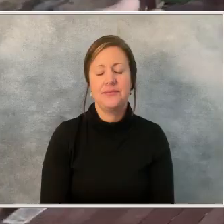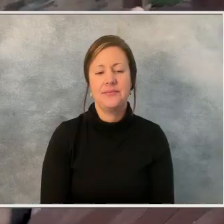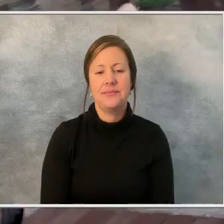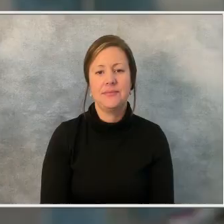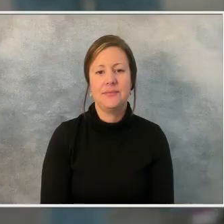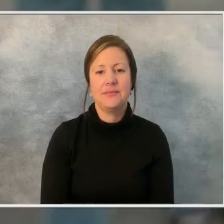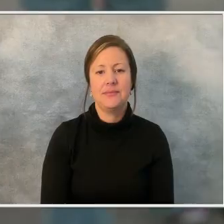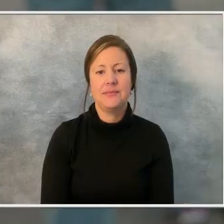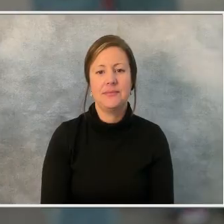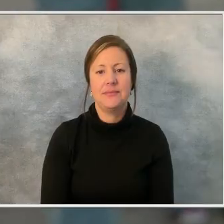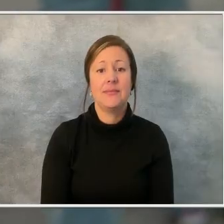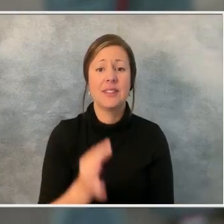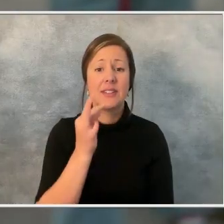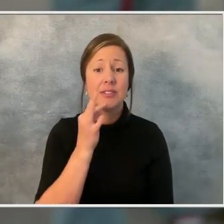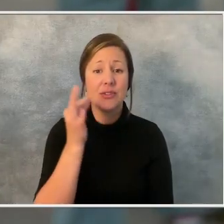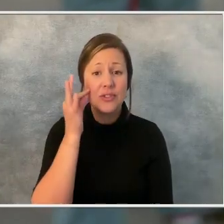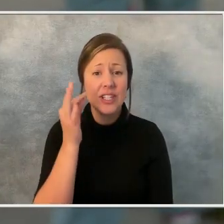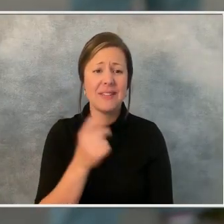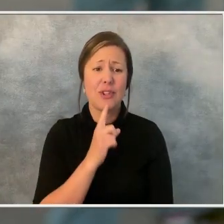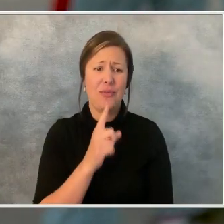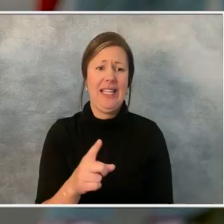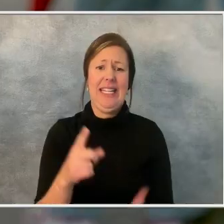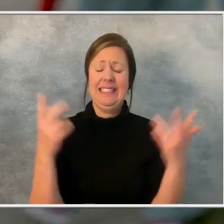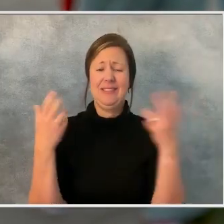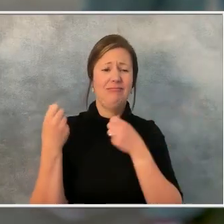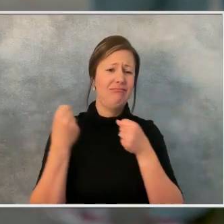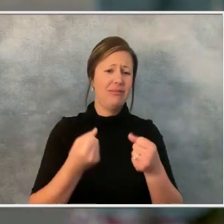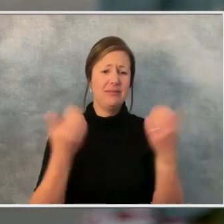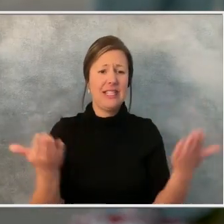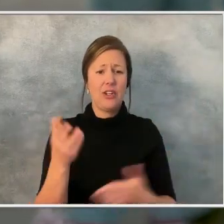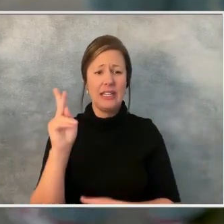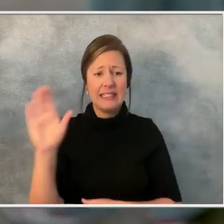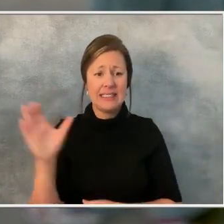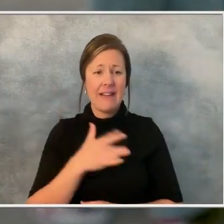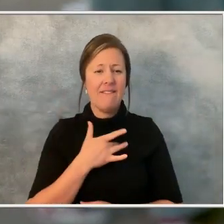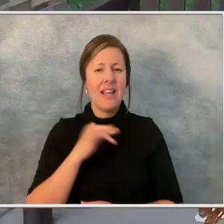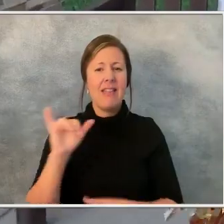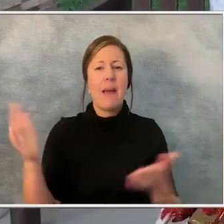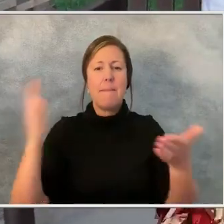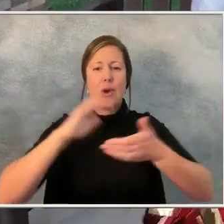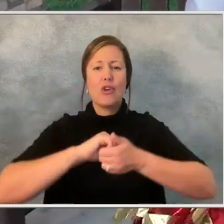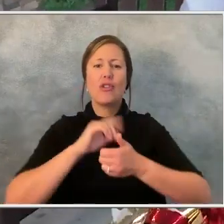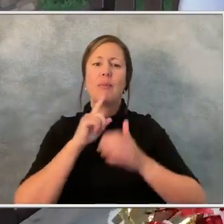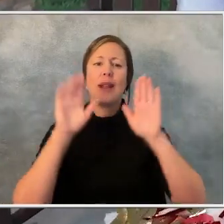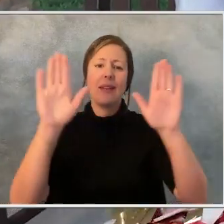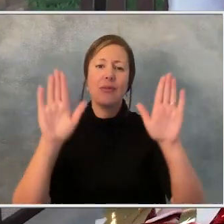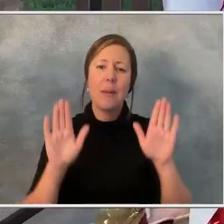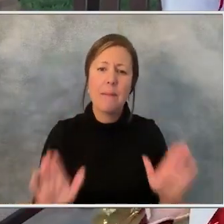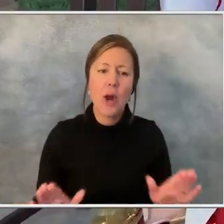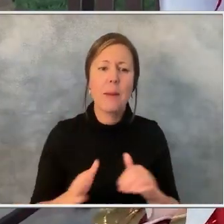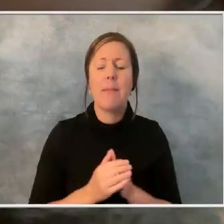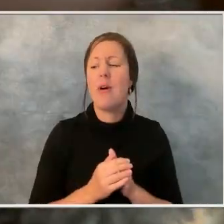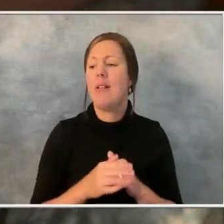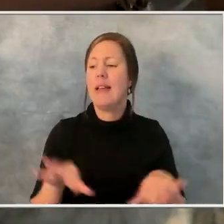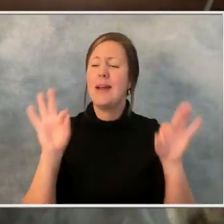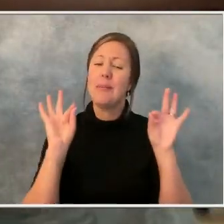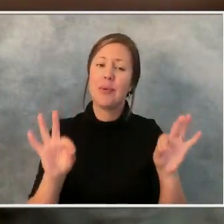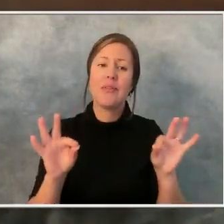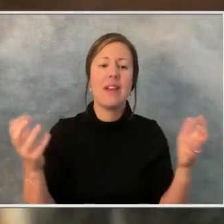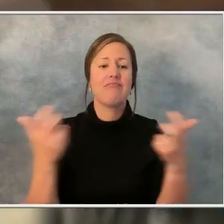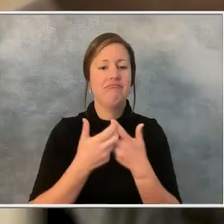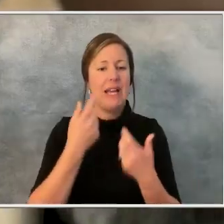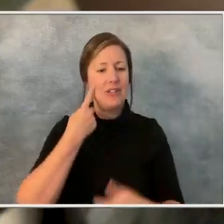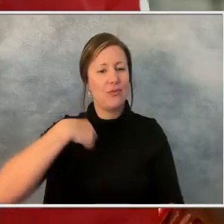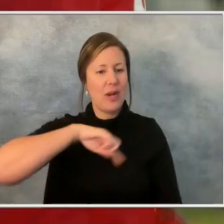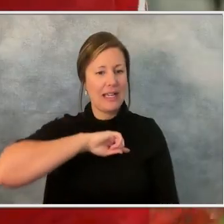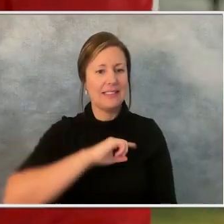major institution in Kansas City, and I think that partnership is just a remarkable and really a perfect match for us.